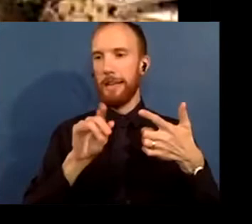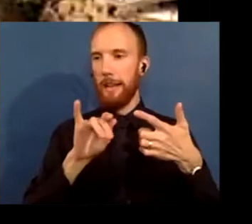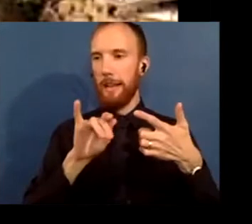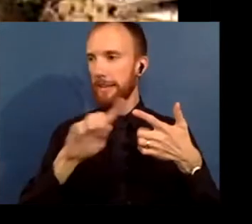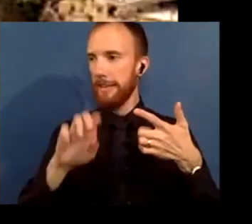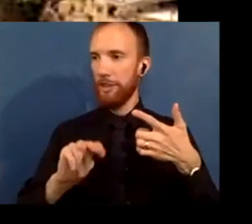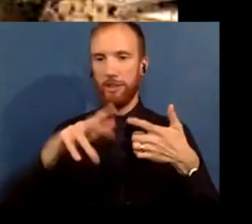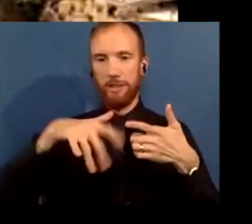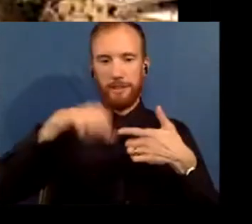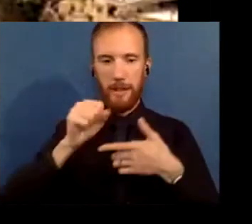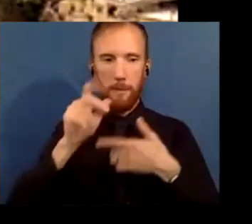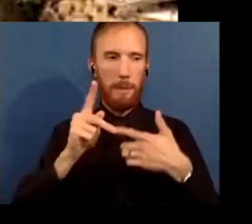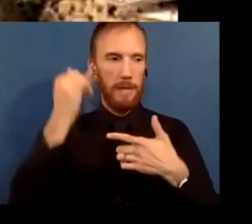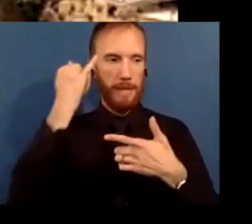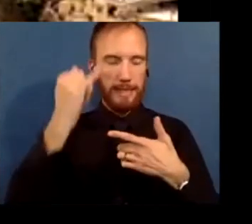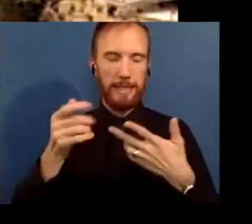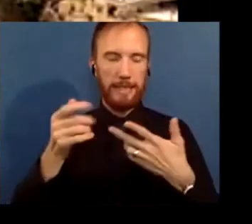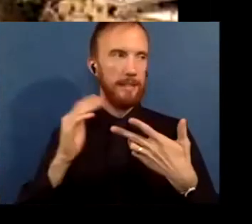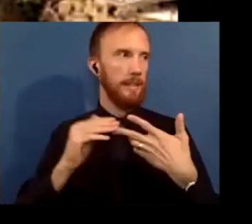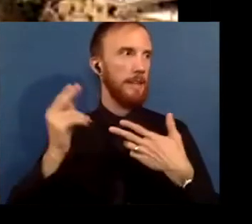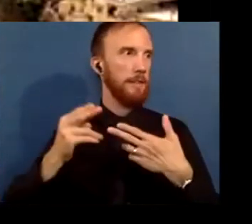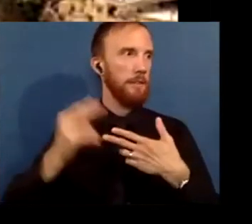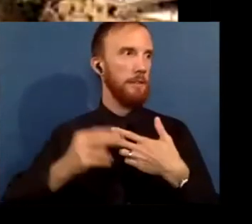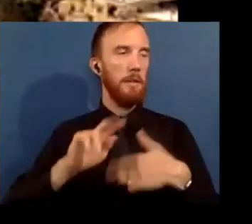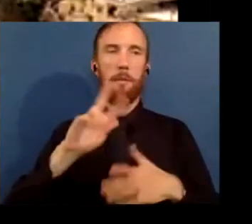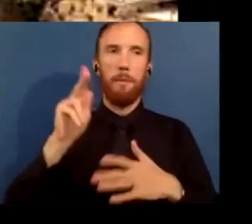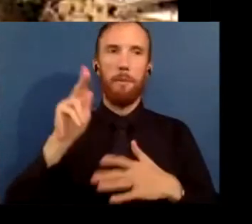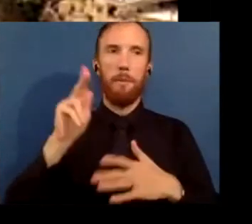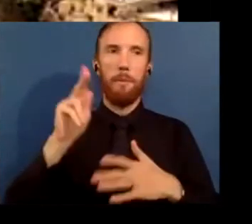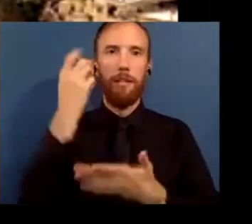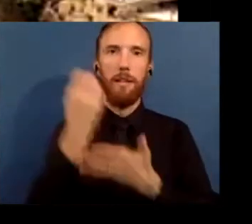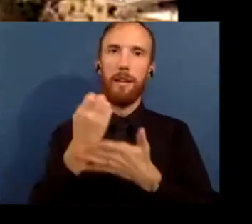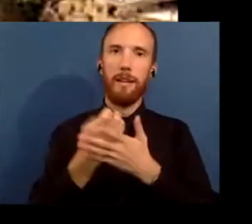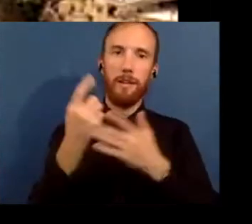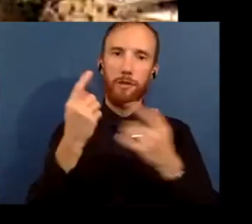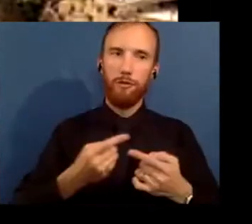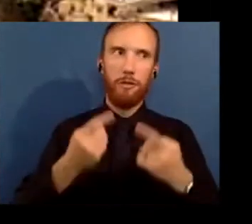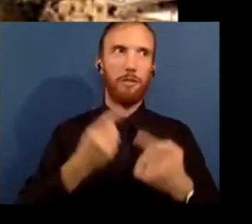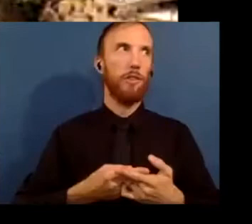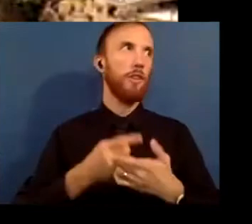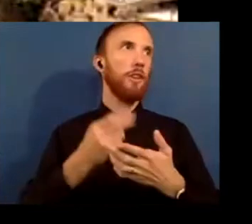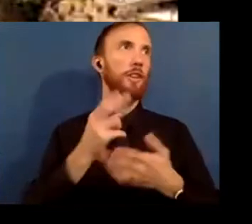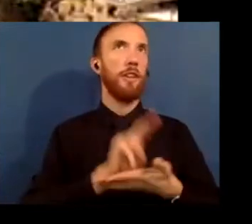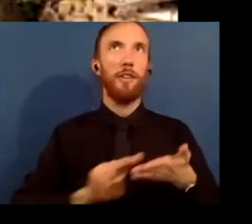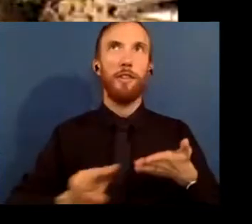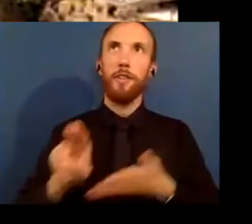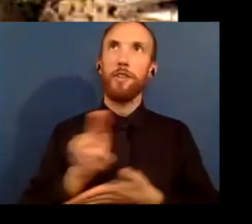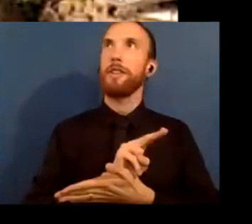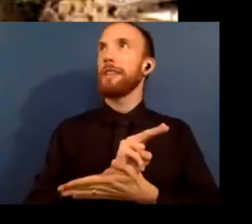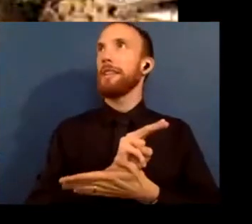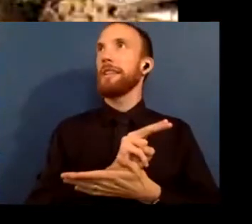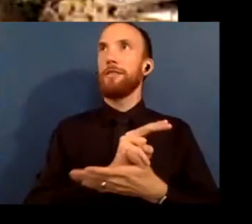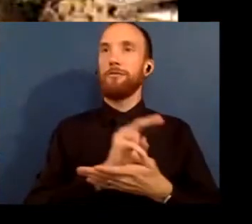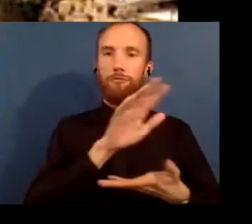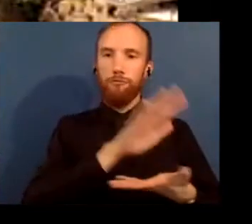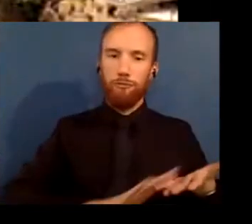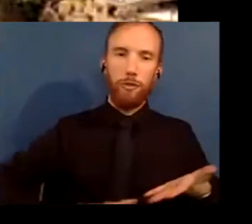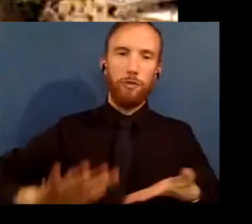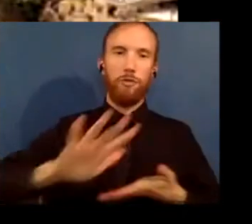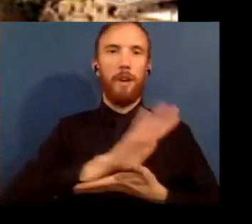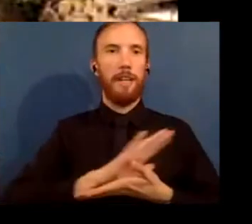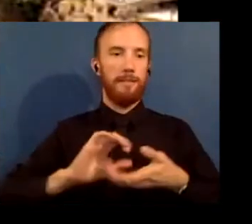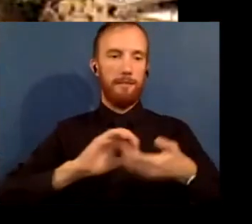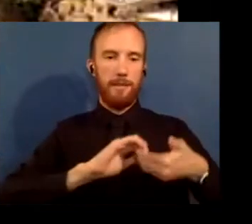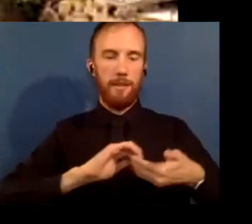the histories of political and economic struggle, the university, transnational solidarity, and perhaps even dismantling,